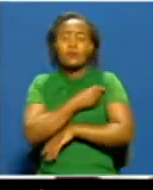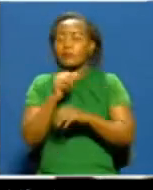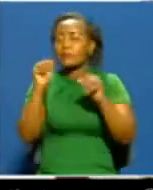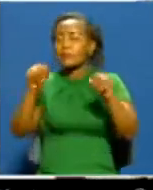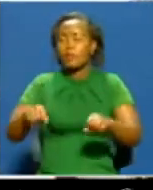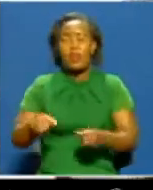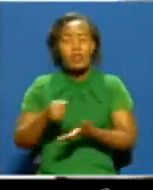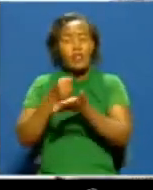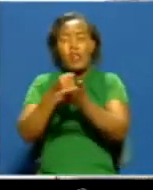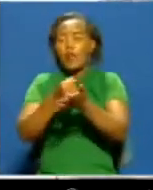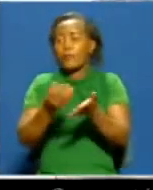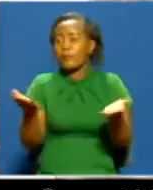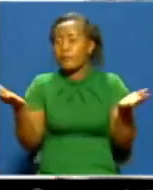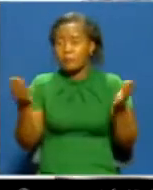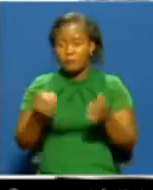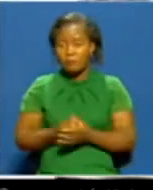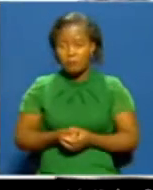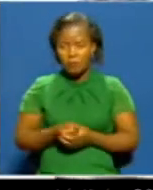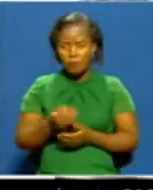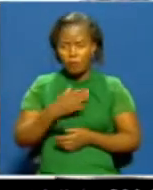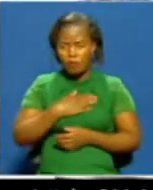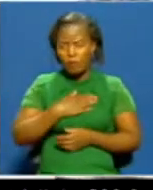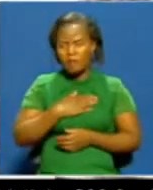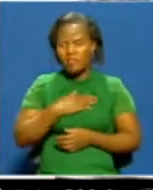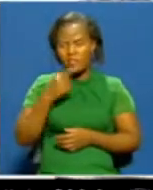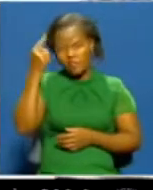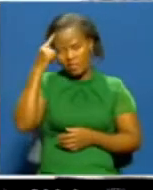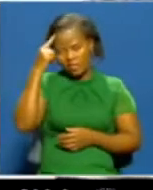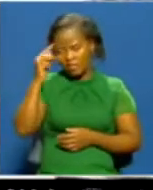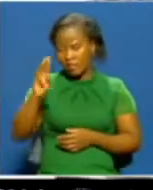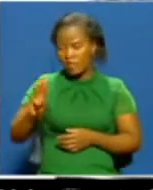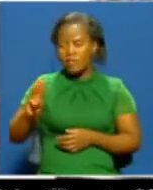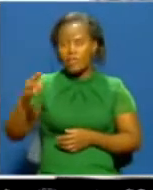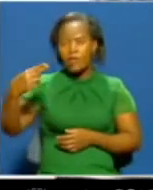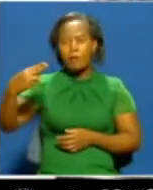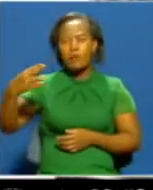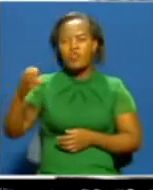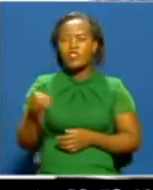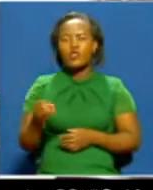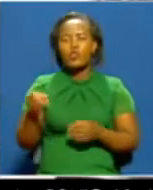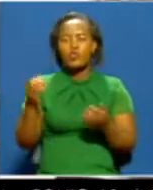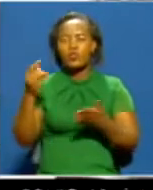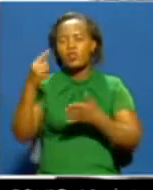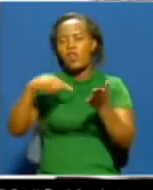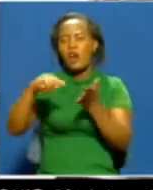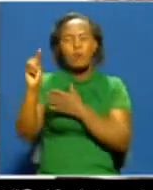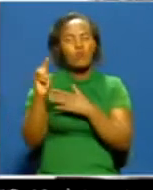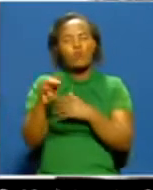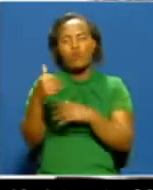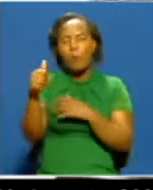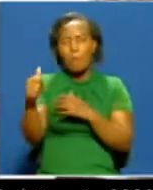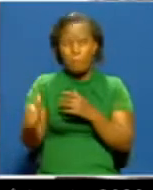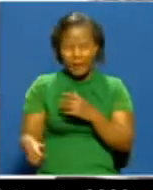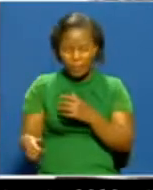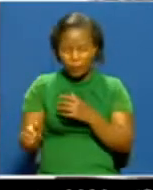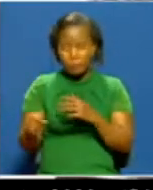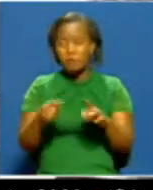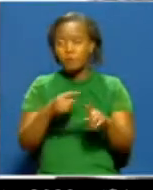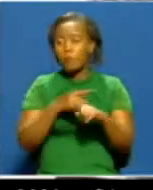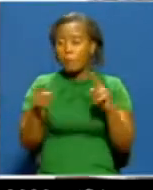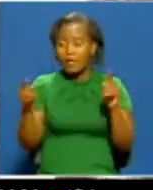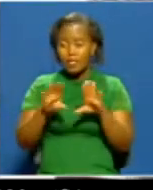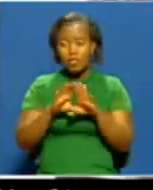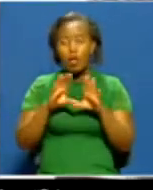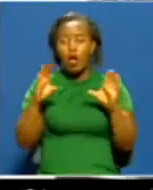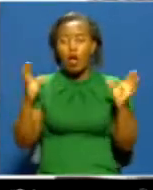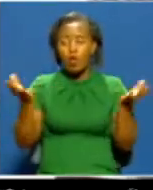I don't think the World Health Organization has literally issued, you know, an approval per se. But global practice,